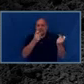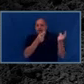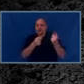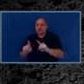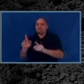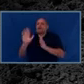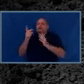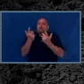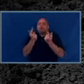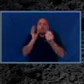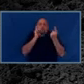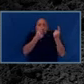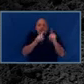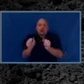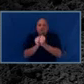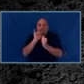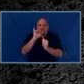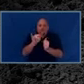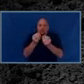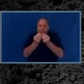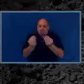from now until it lands on Earth?